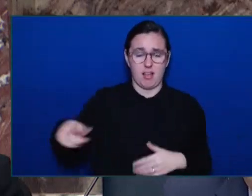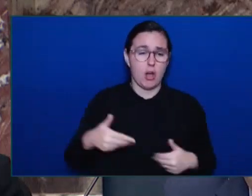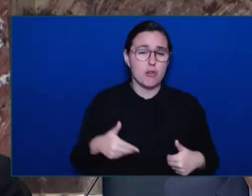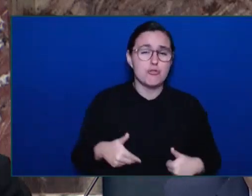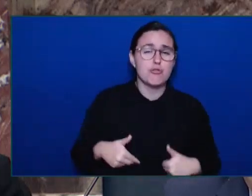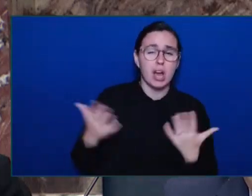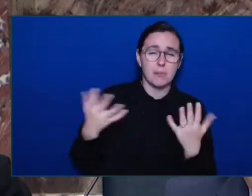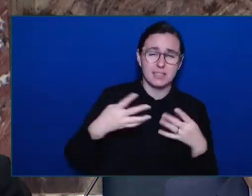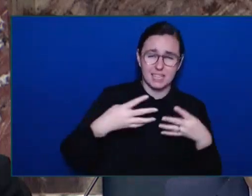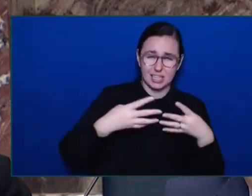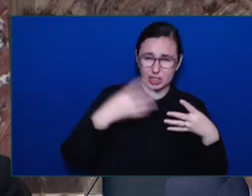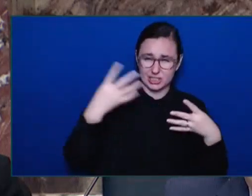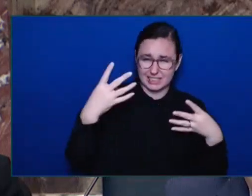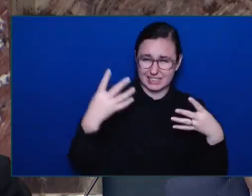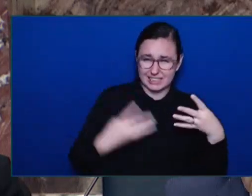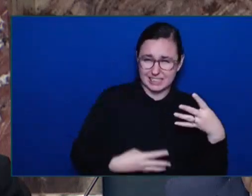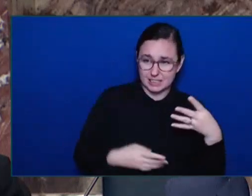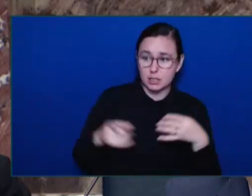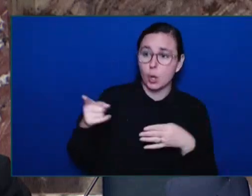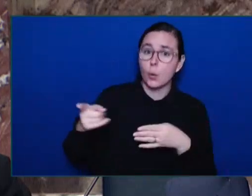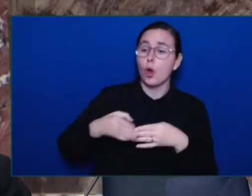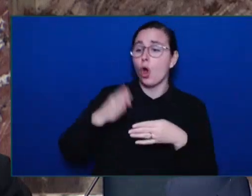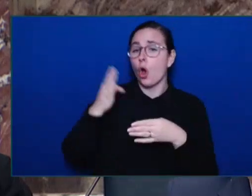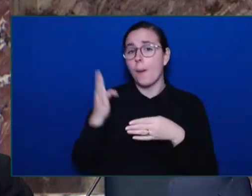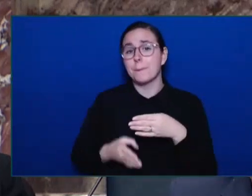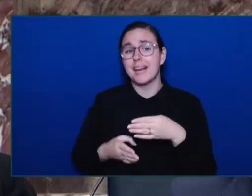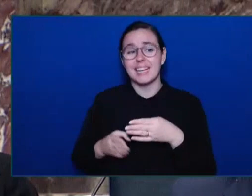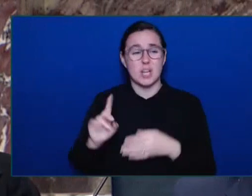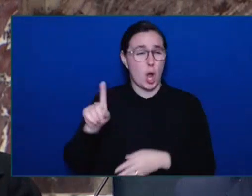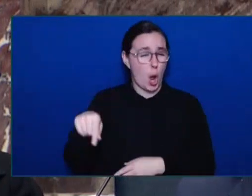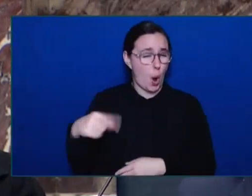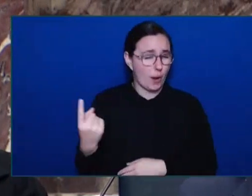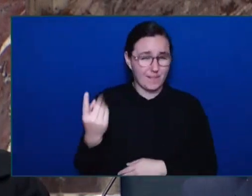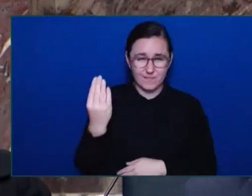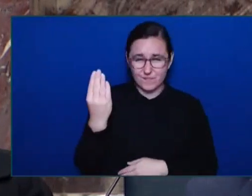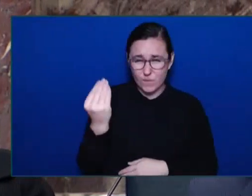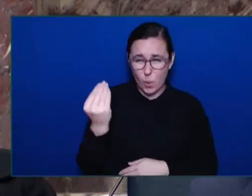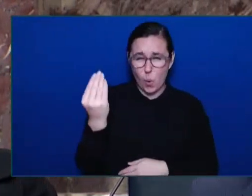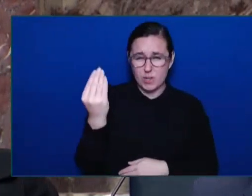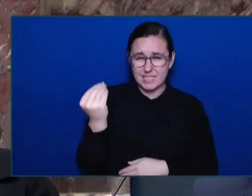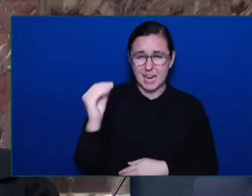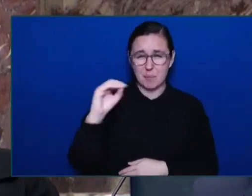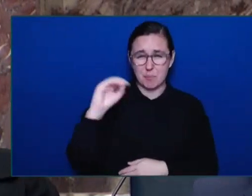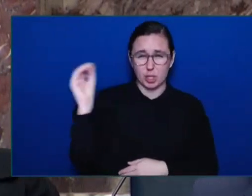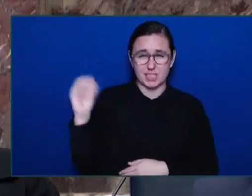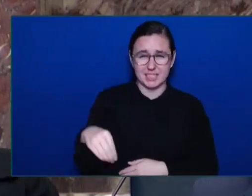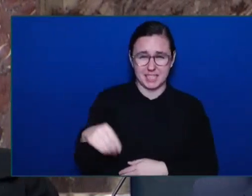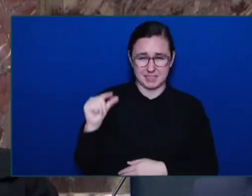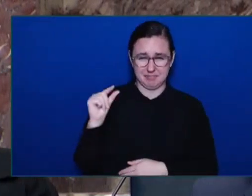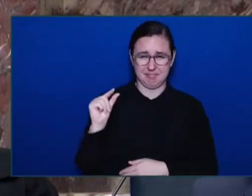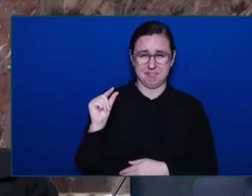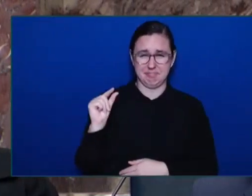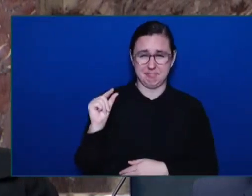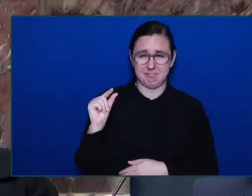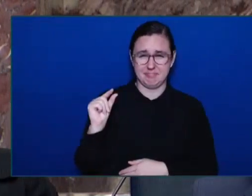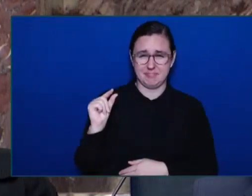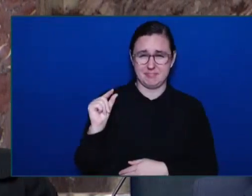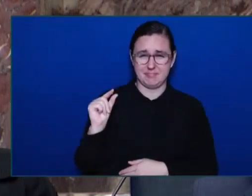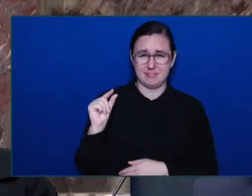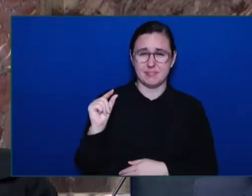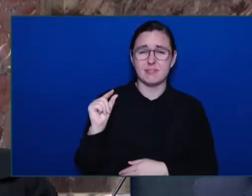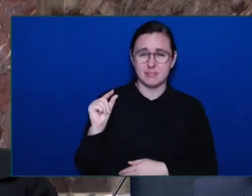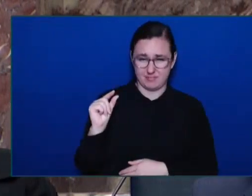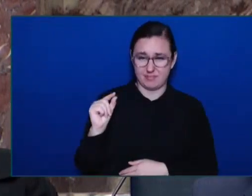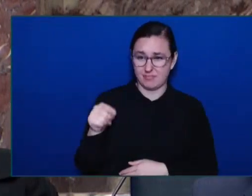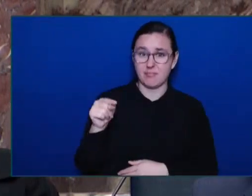youth have actually been completed. So let us be clear. This is what the representative says on page 10 of the report. And